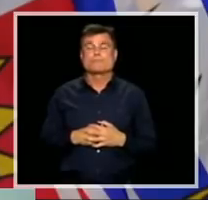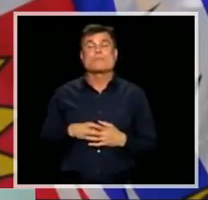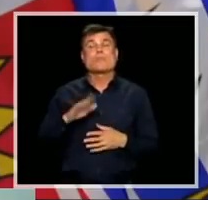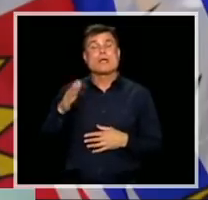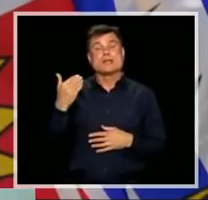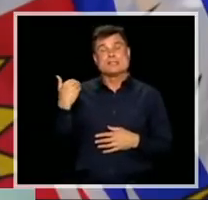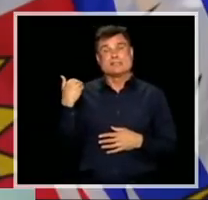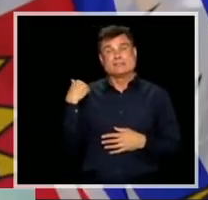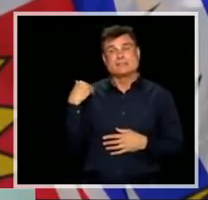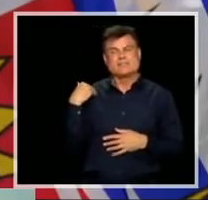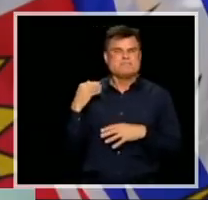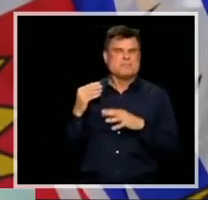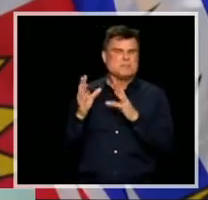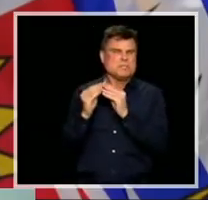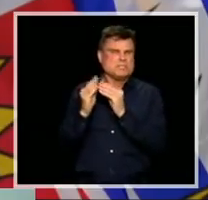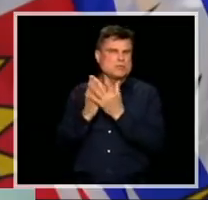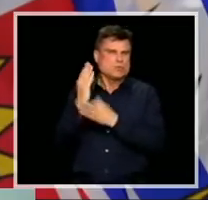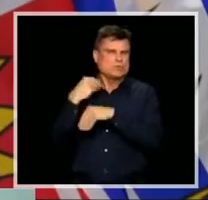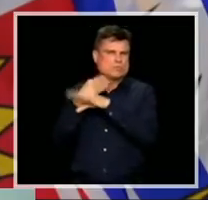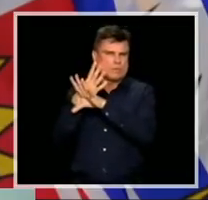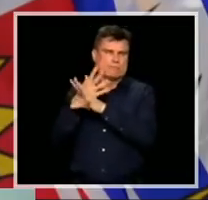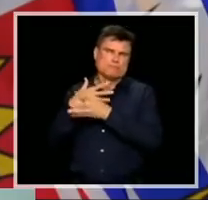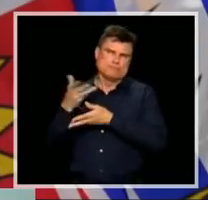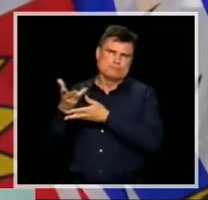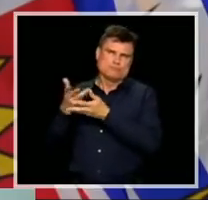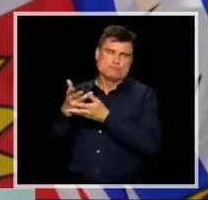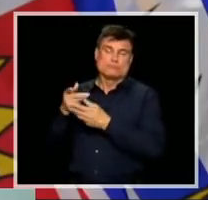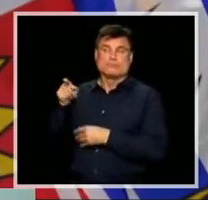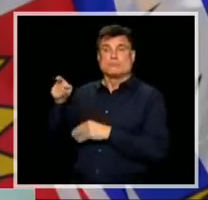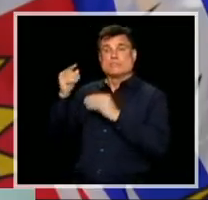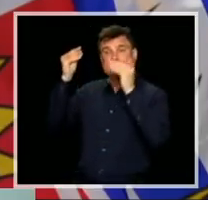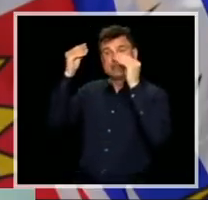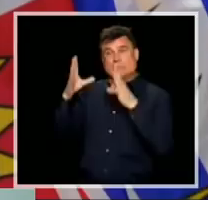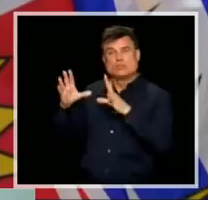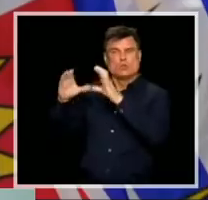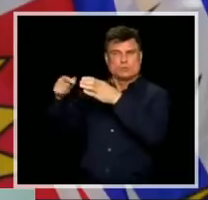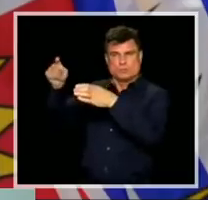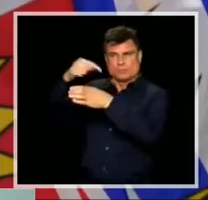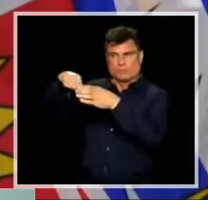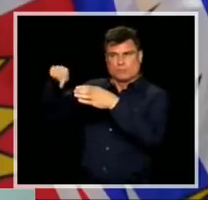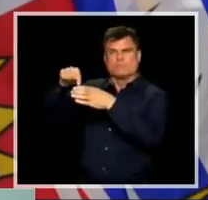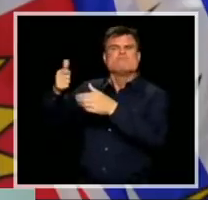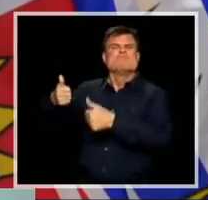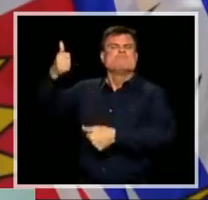40. Also, could you provide an update on serology